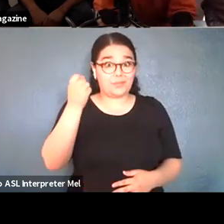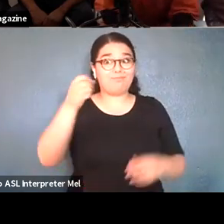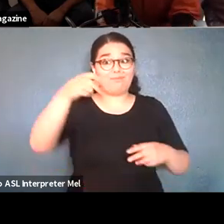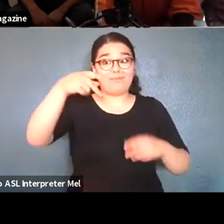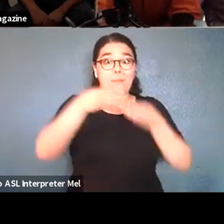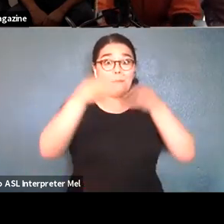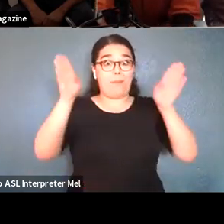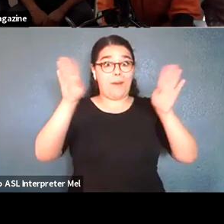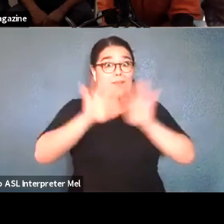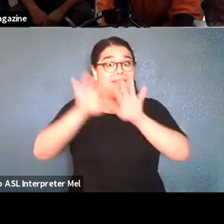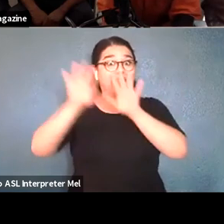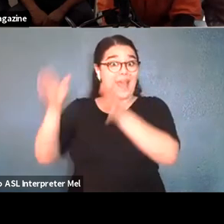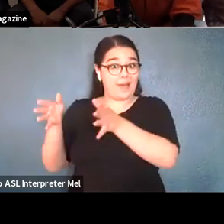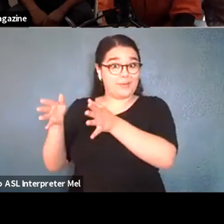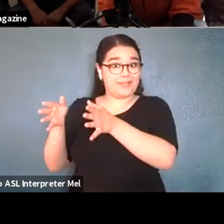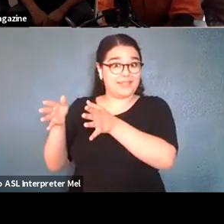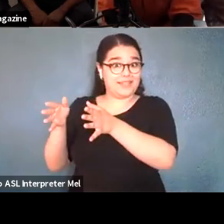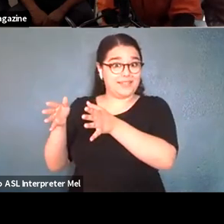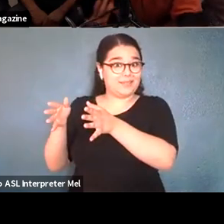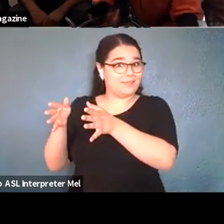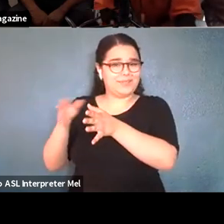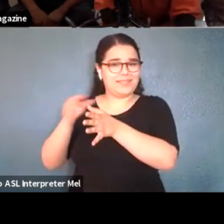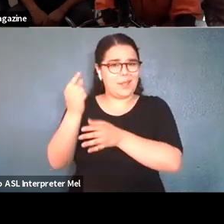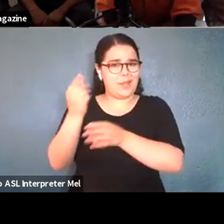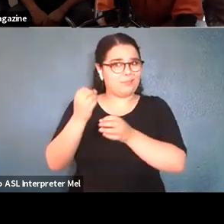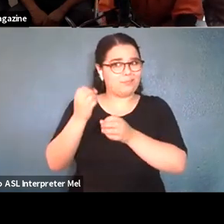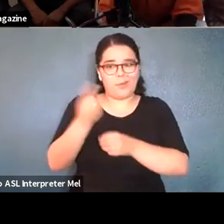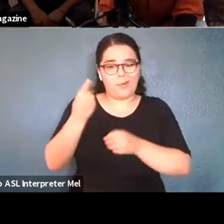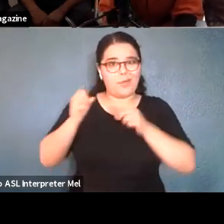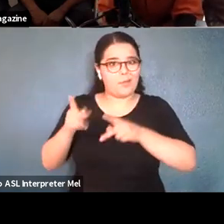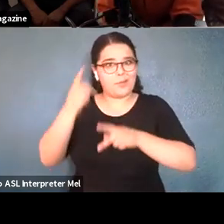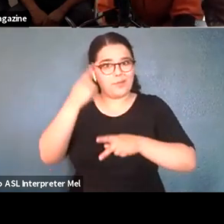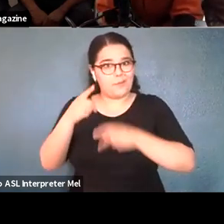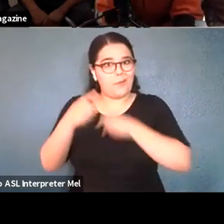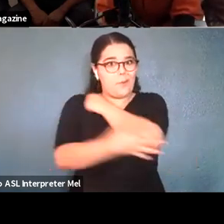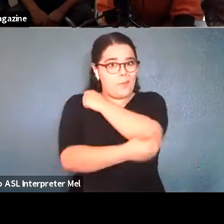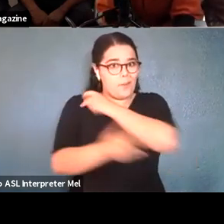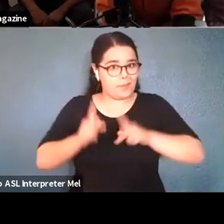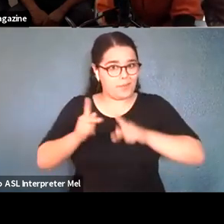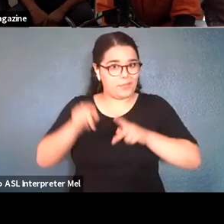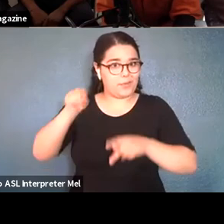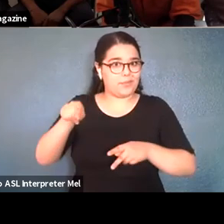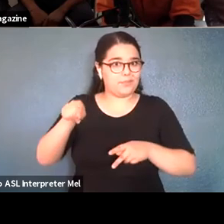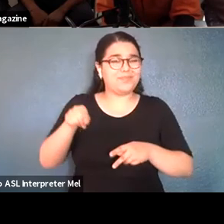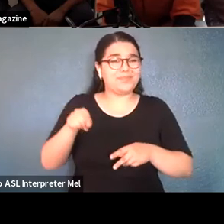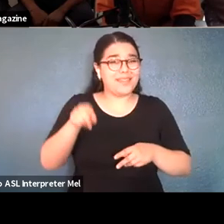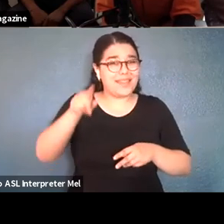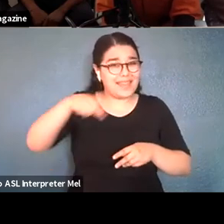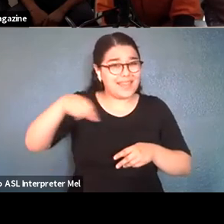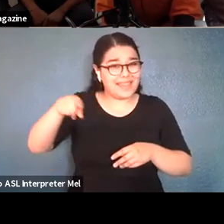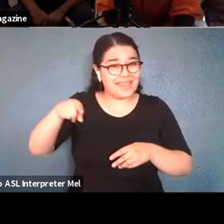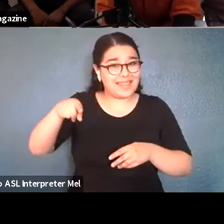the last vestige of housing for the poorest of us, was the mortgages were sold on the